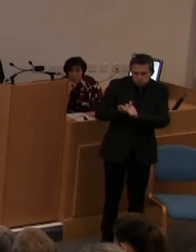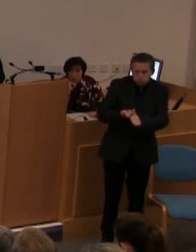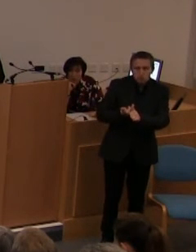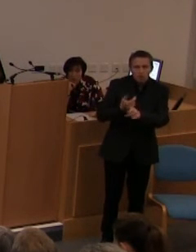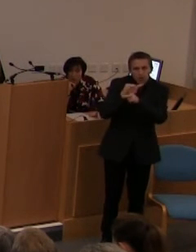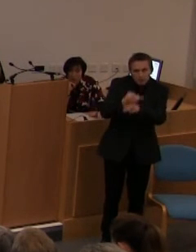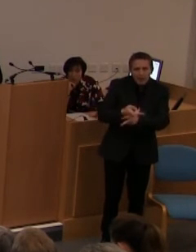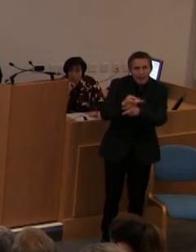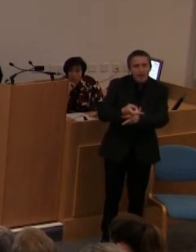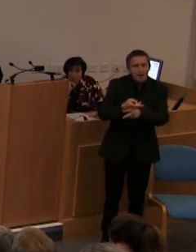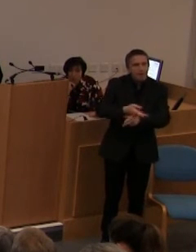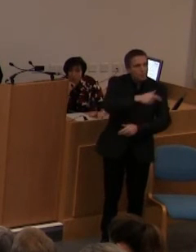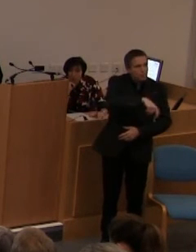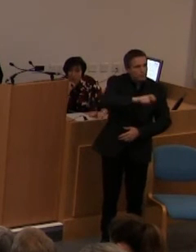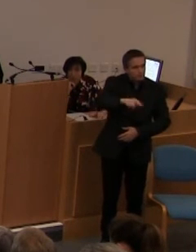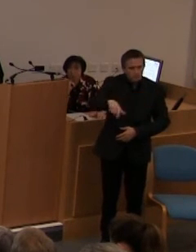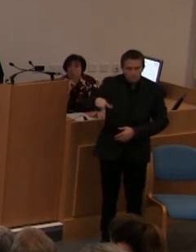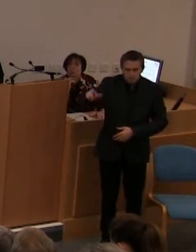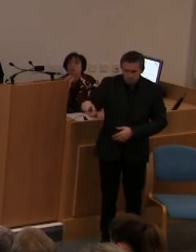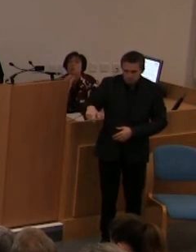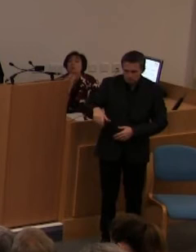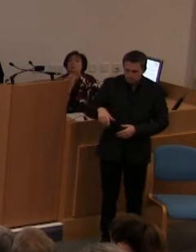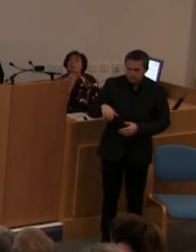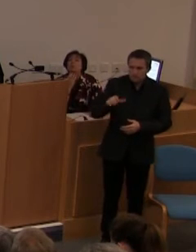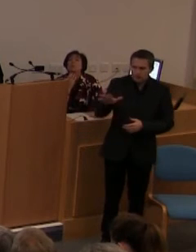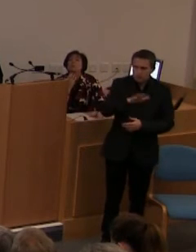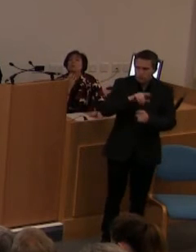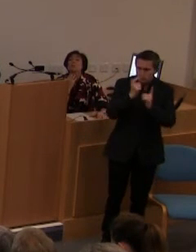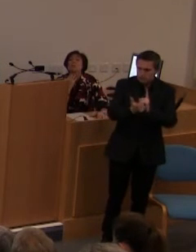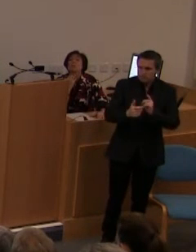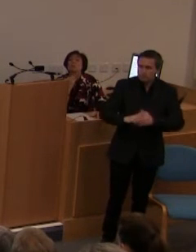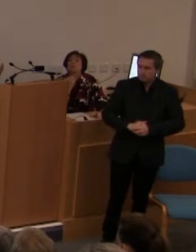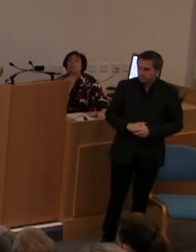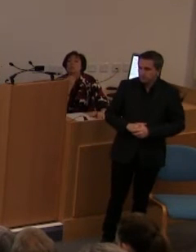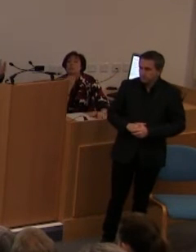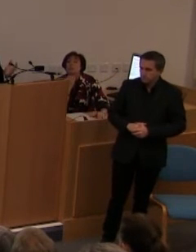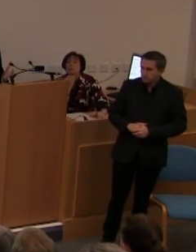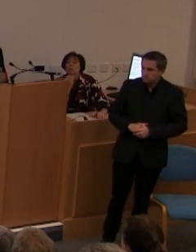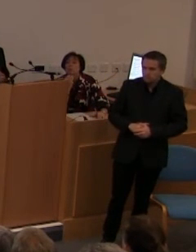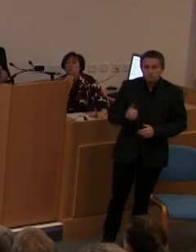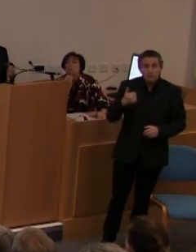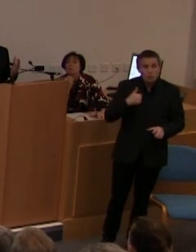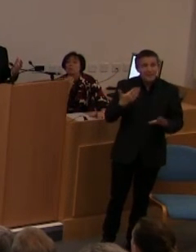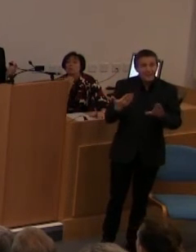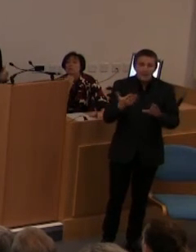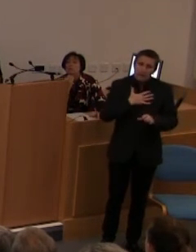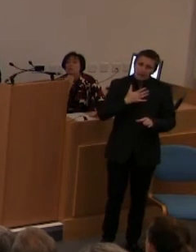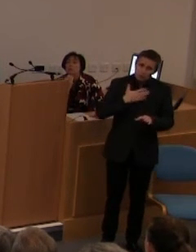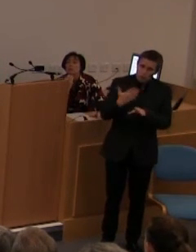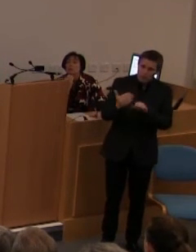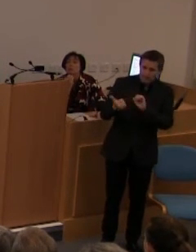the completed treatments that we deliver to our communities. And as the Minister says, we very much work in partnership with